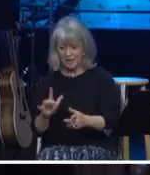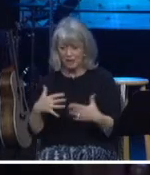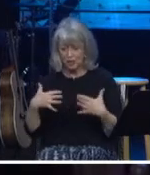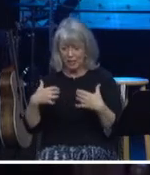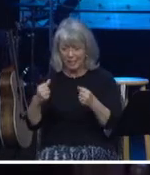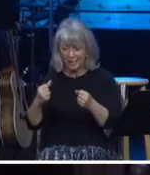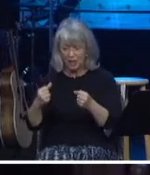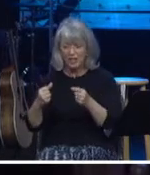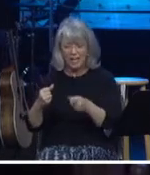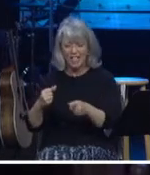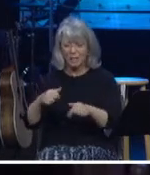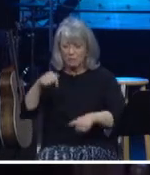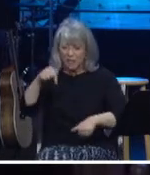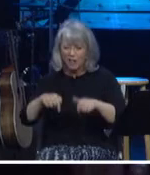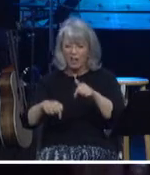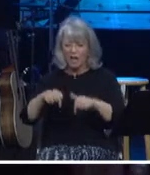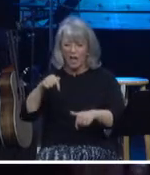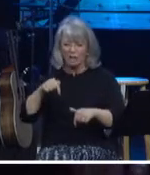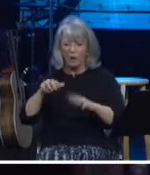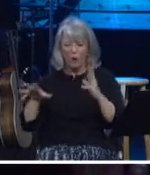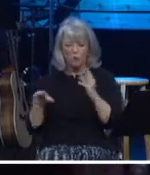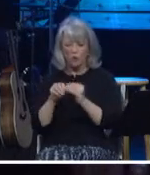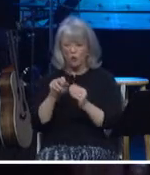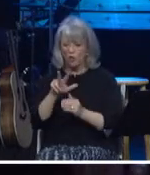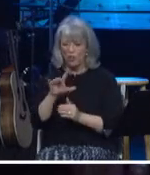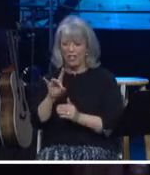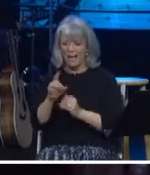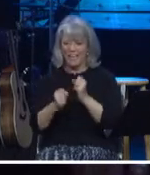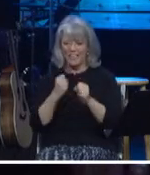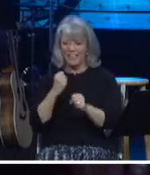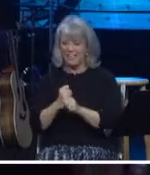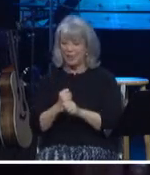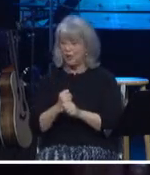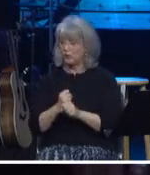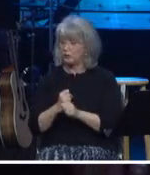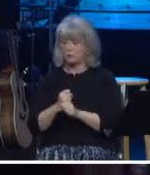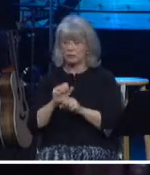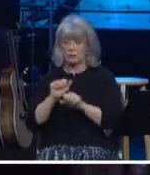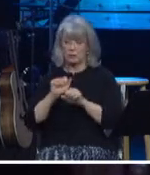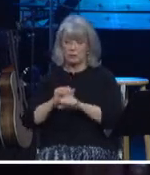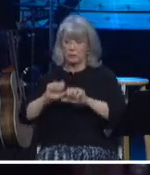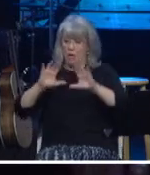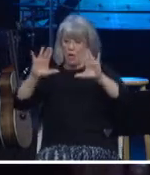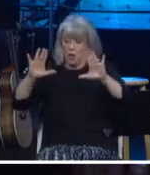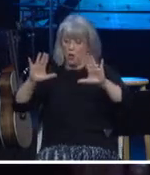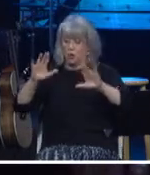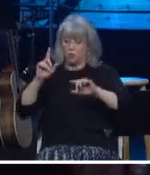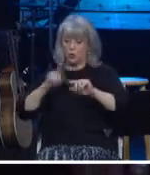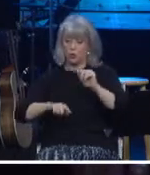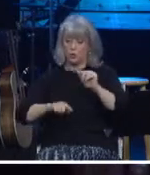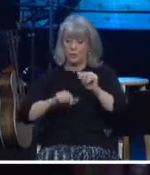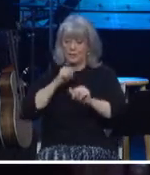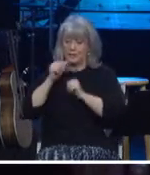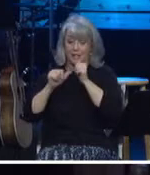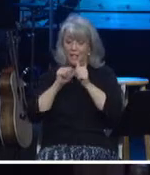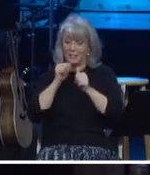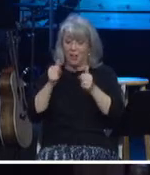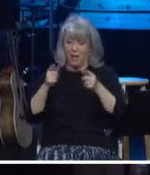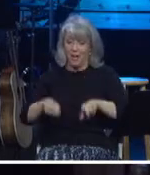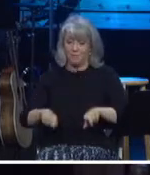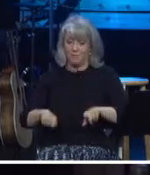a man who had been lame for 38 years. Undeniable miracle. It should have brought great joy.